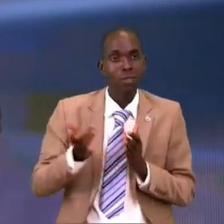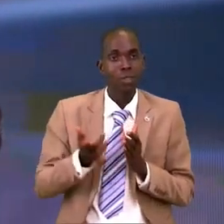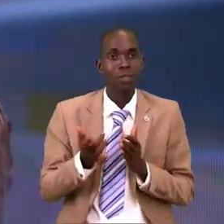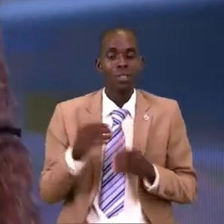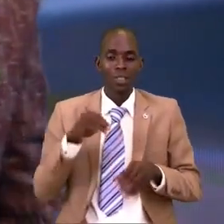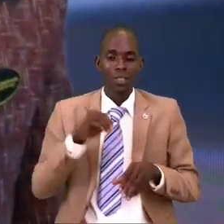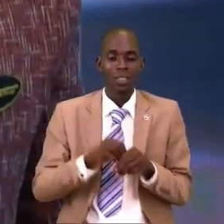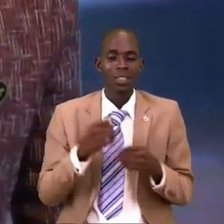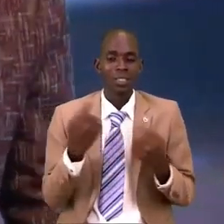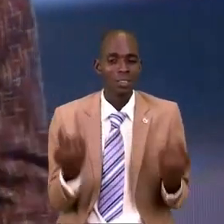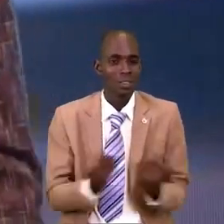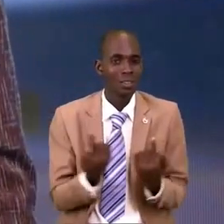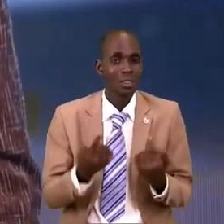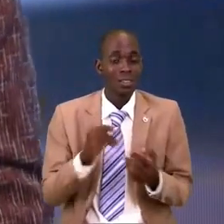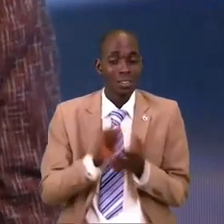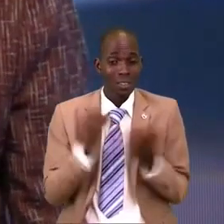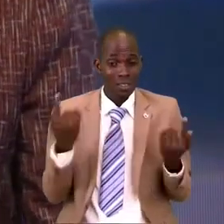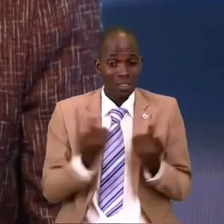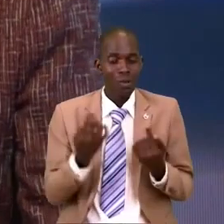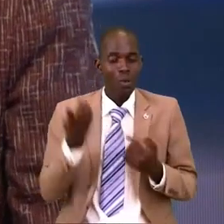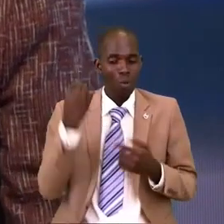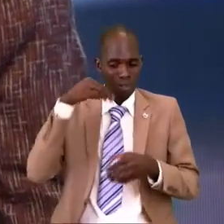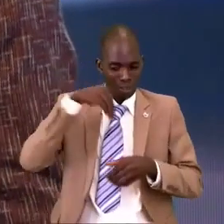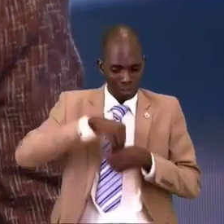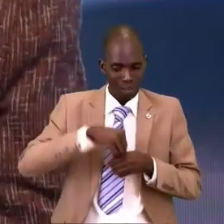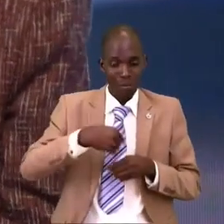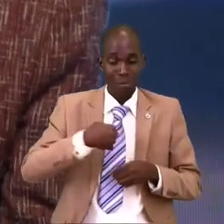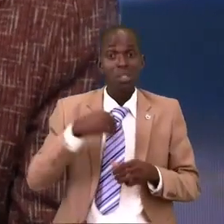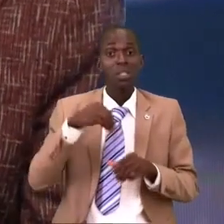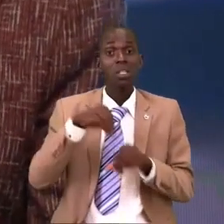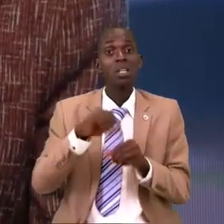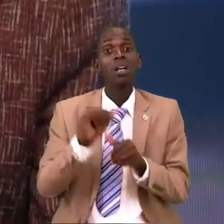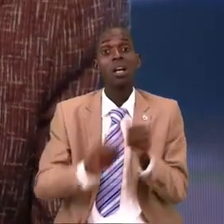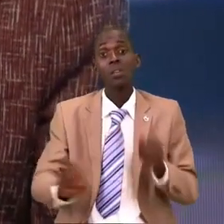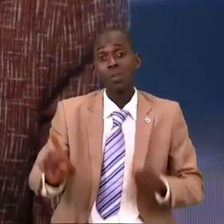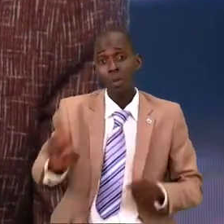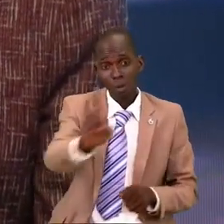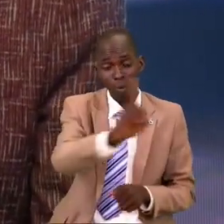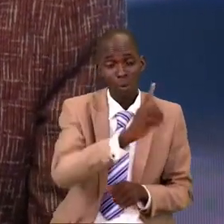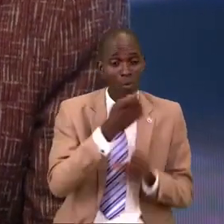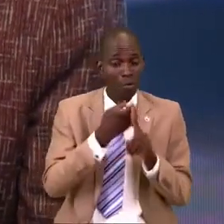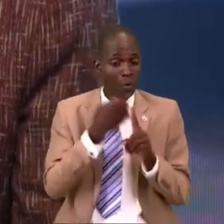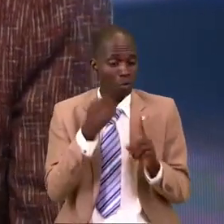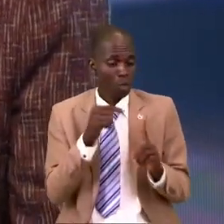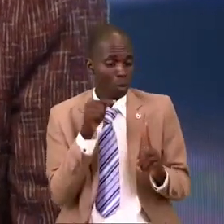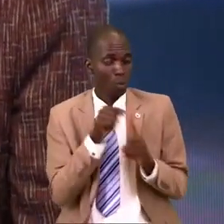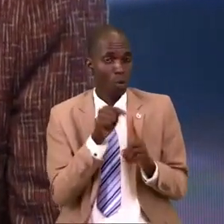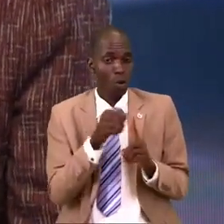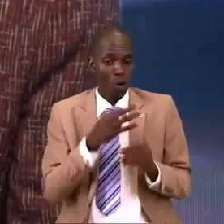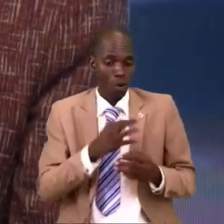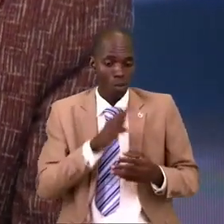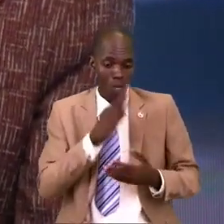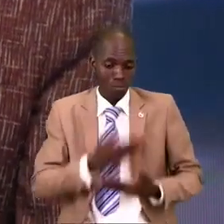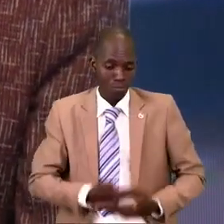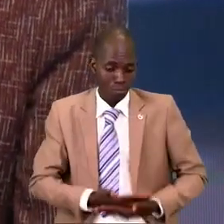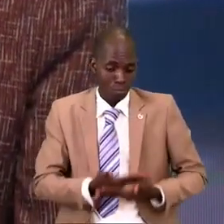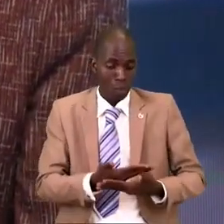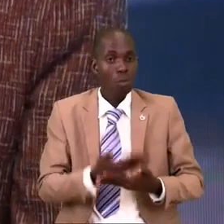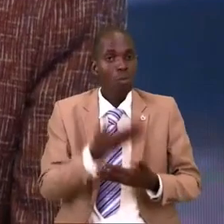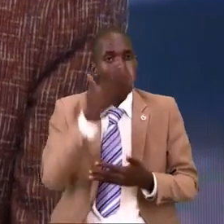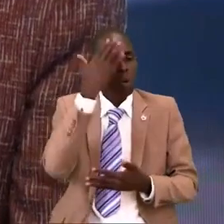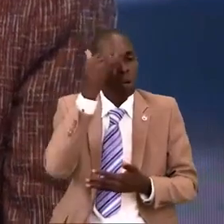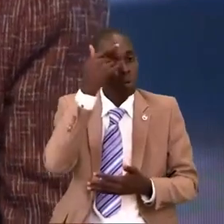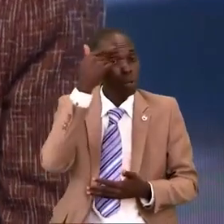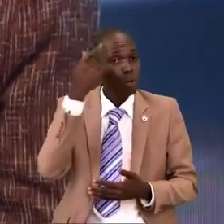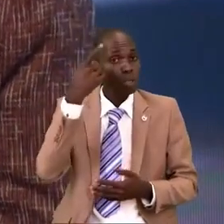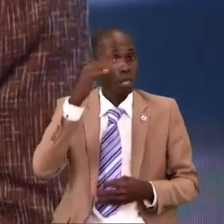conception, because the father, the mother, and then the grandfather and the grandmother, and the